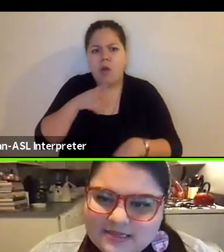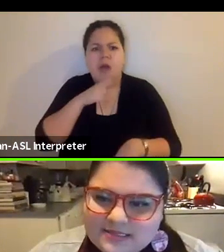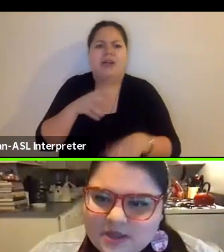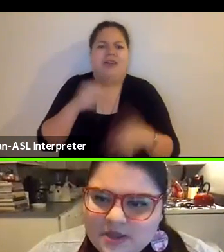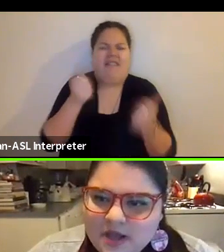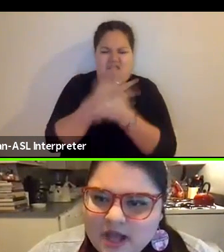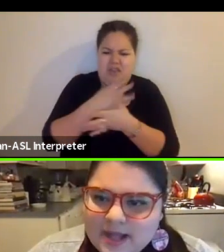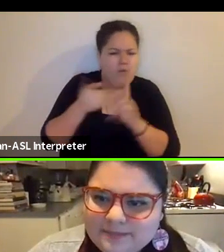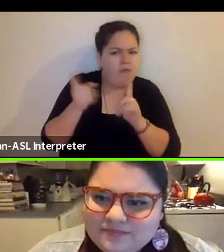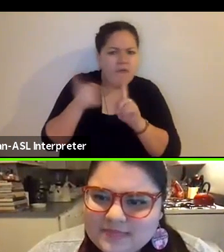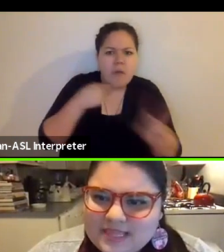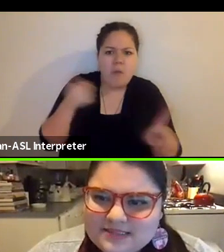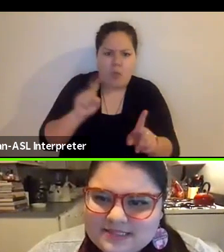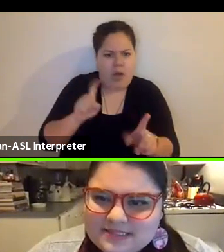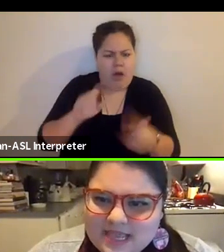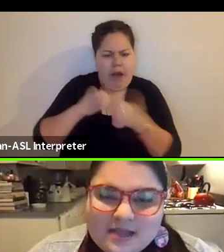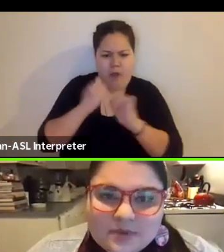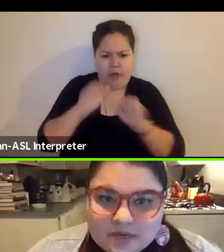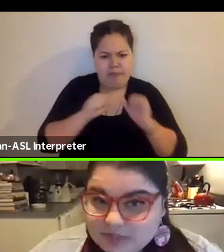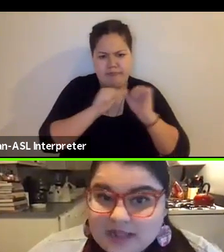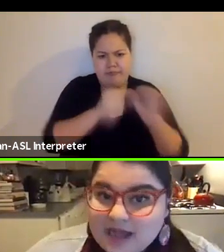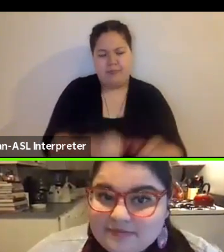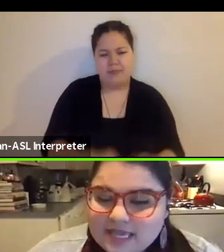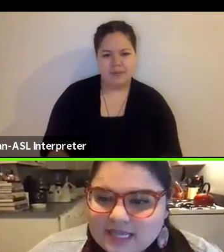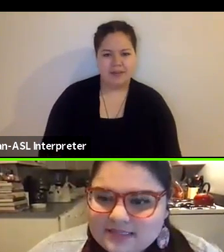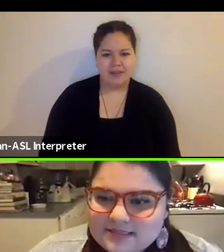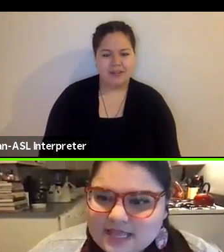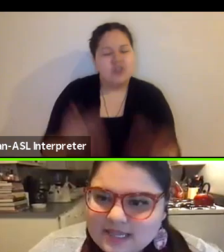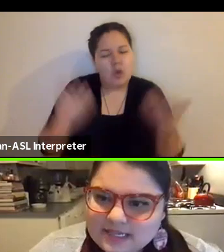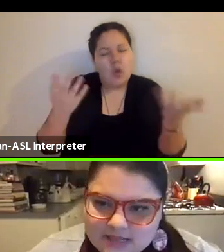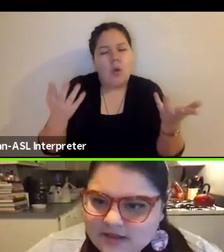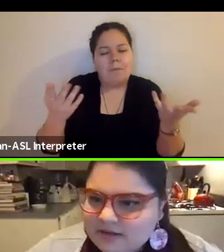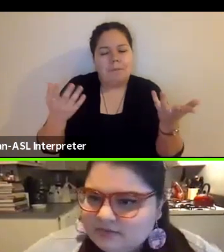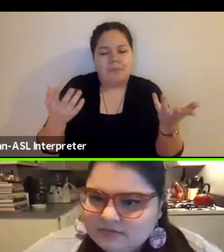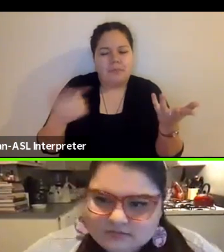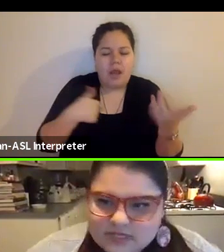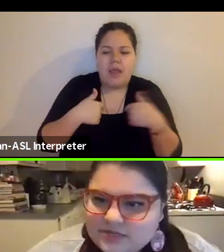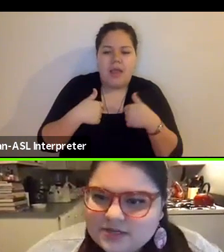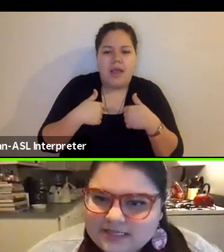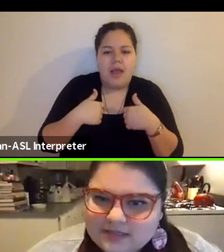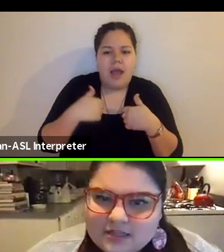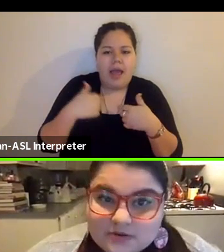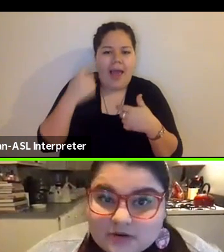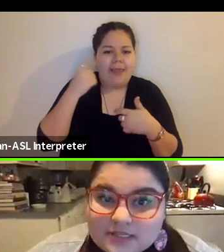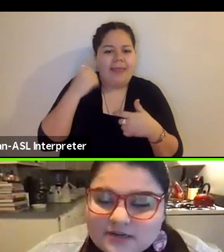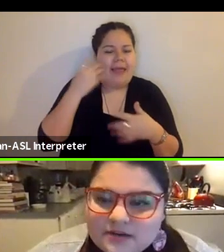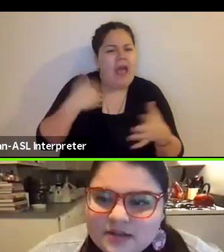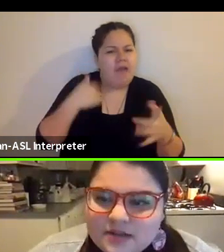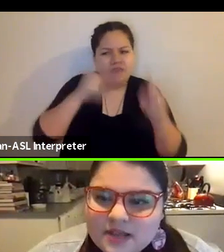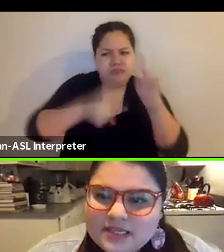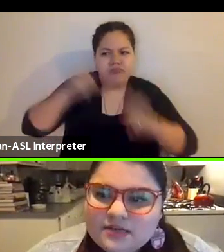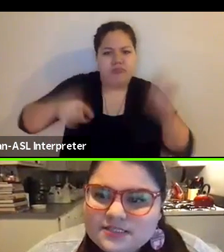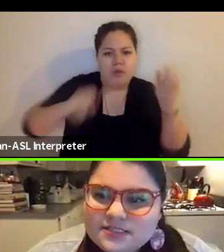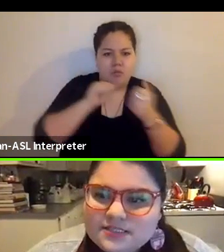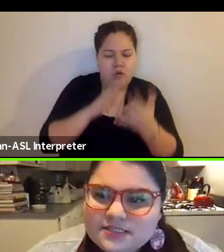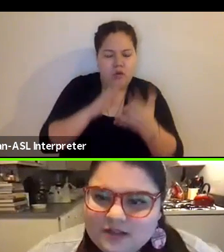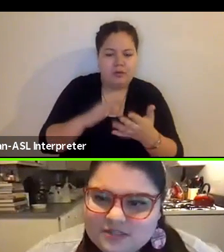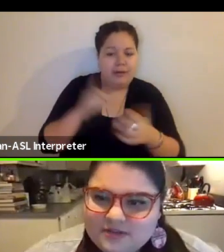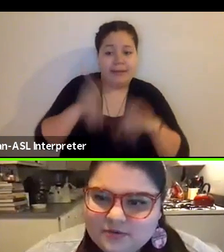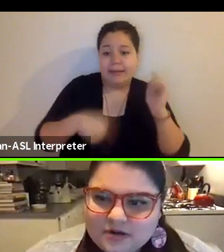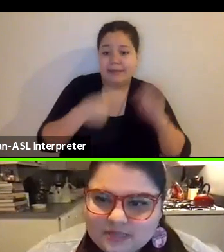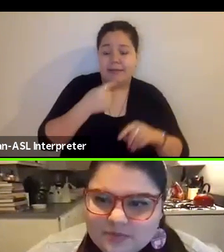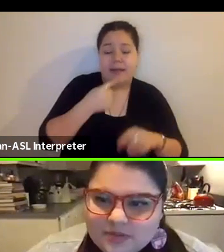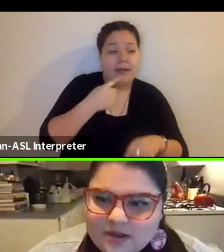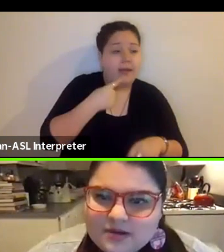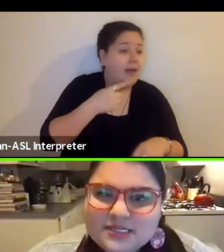different ways than saying, I'm not up here advocating saying, here's our land acknowledgement for our theater, here's the land